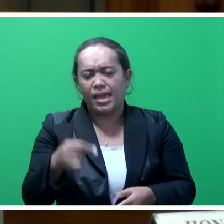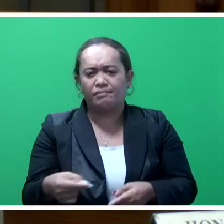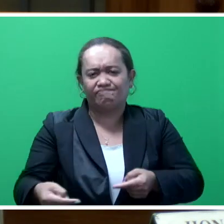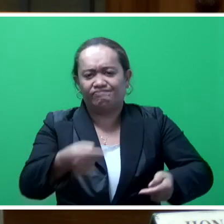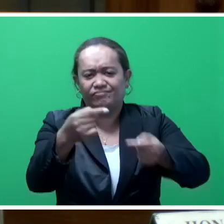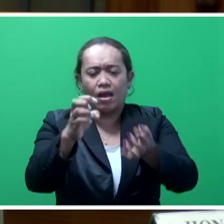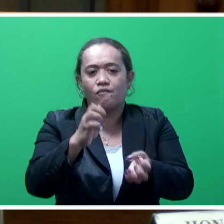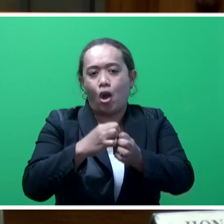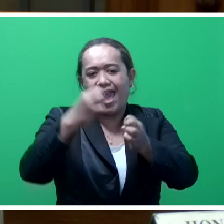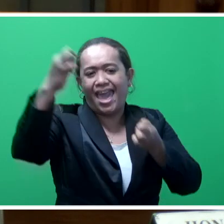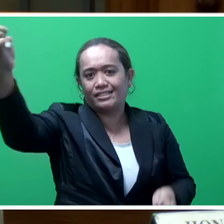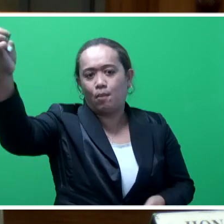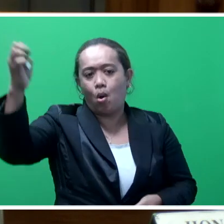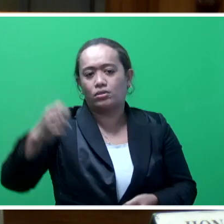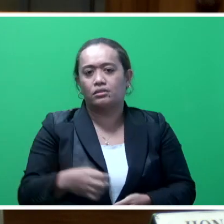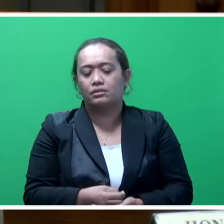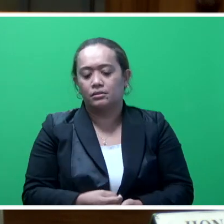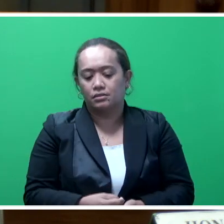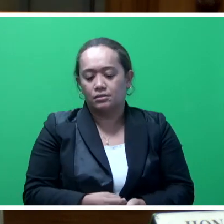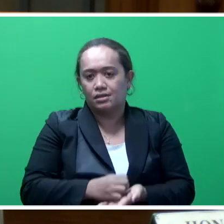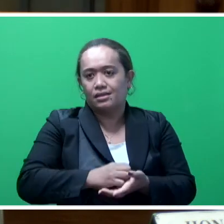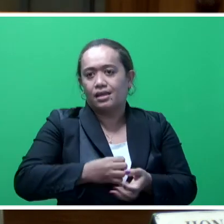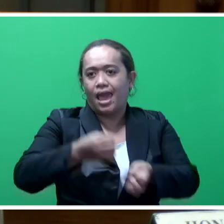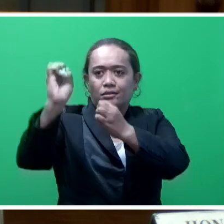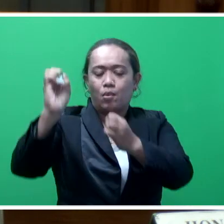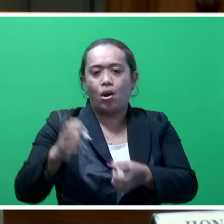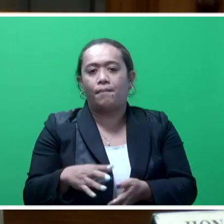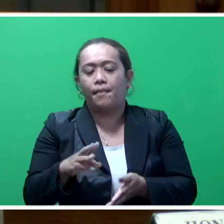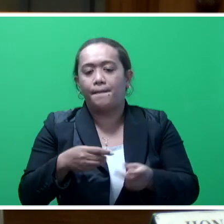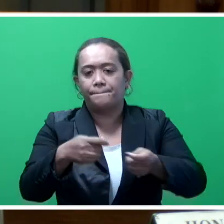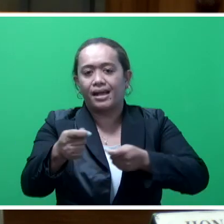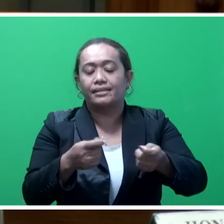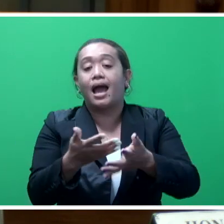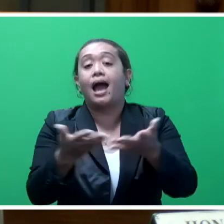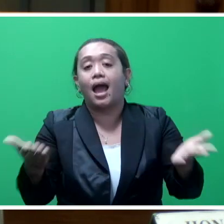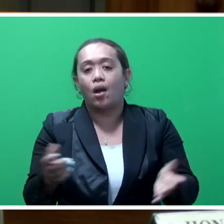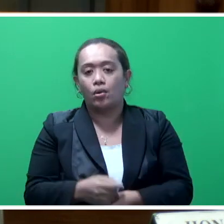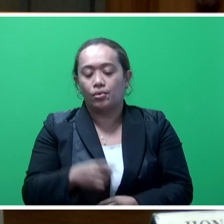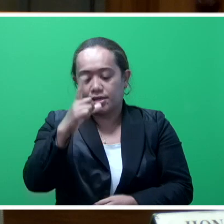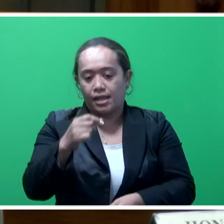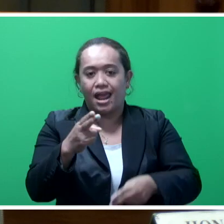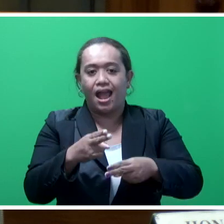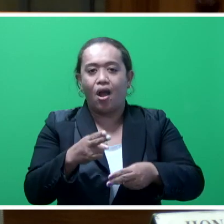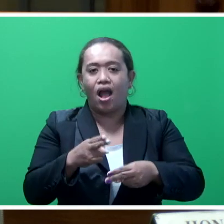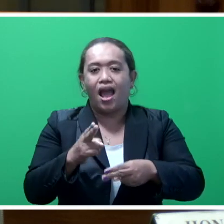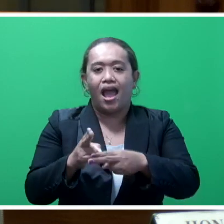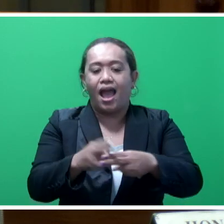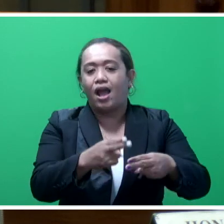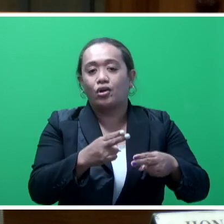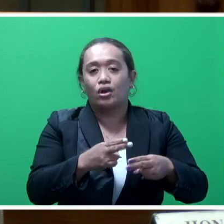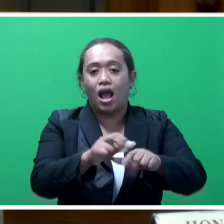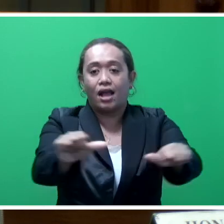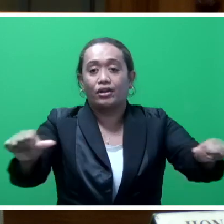market if we are able to differentiate our product. And one way of differentiating our agricultural produce,